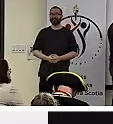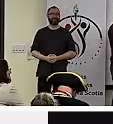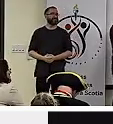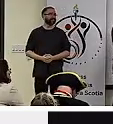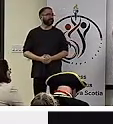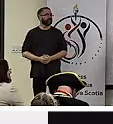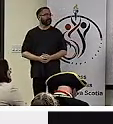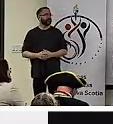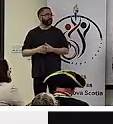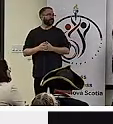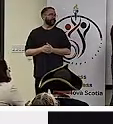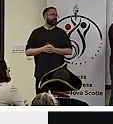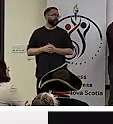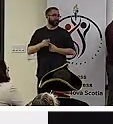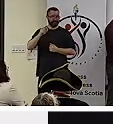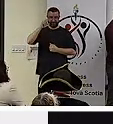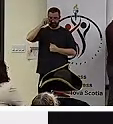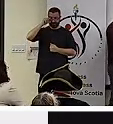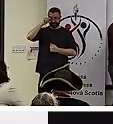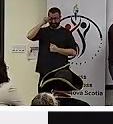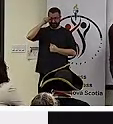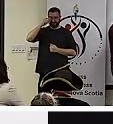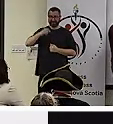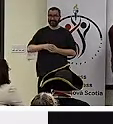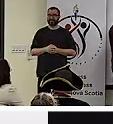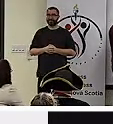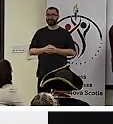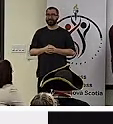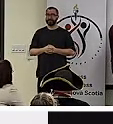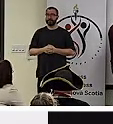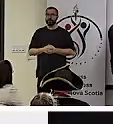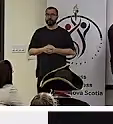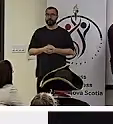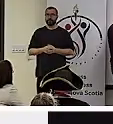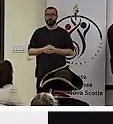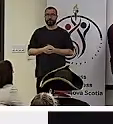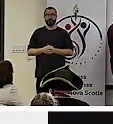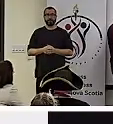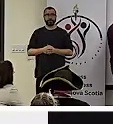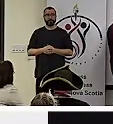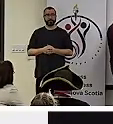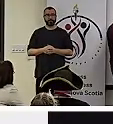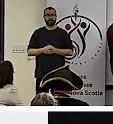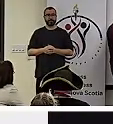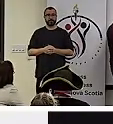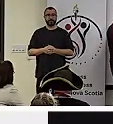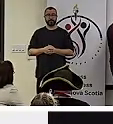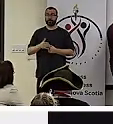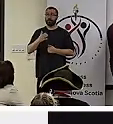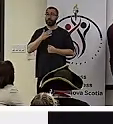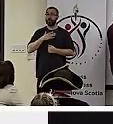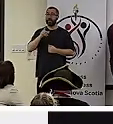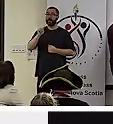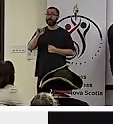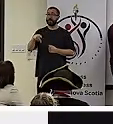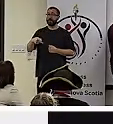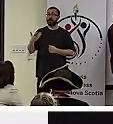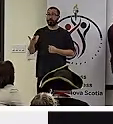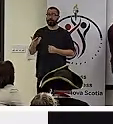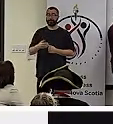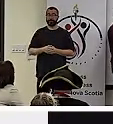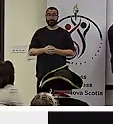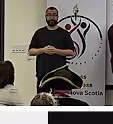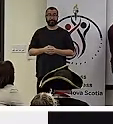do you want to come up and tell us about accessibility and some tips? My tips are for